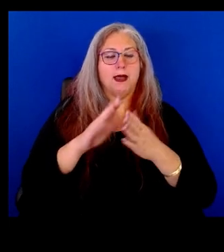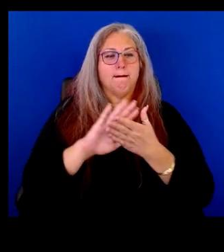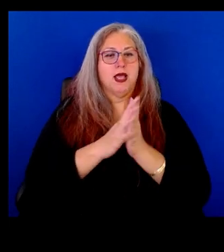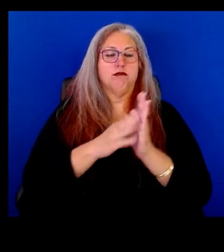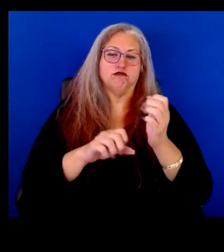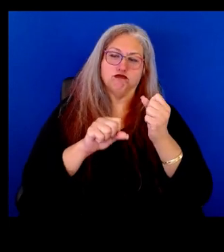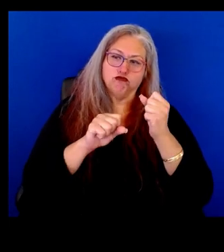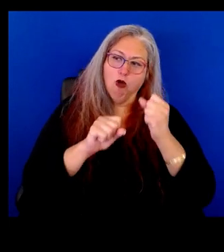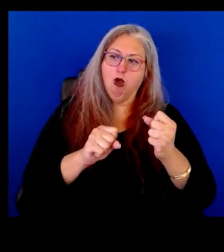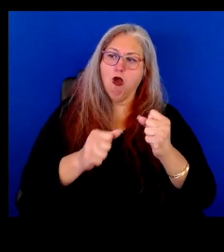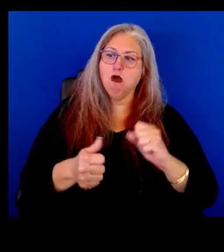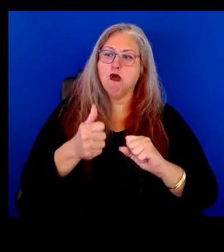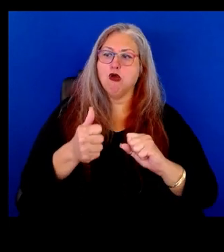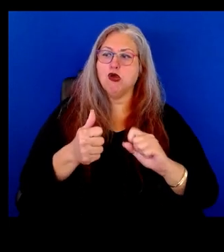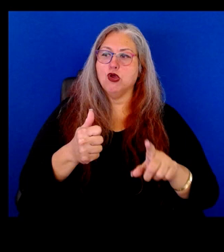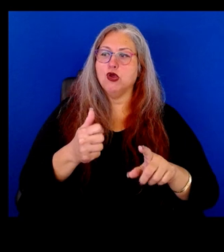stronger for them